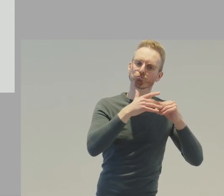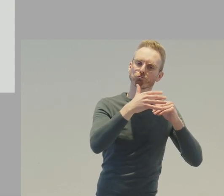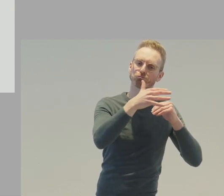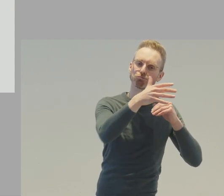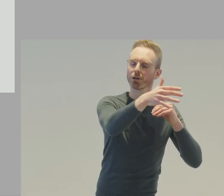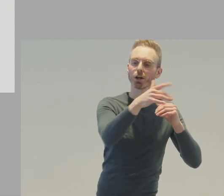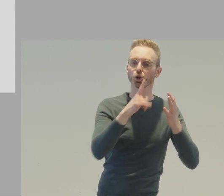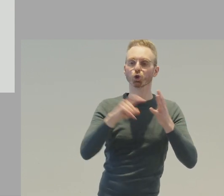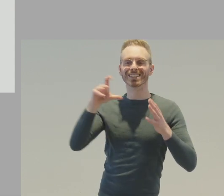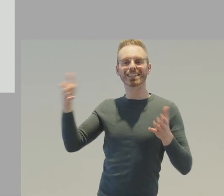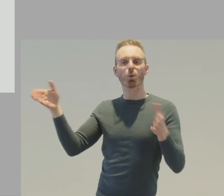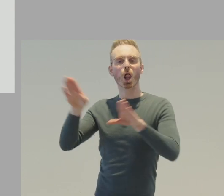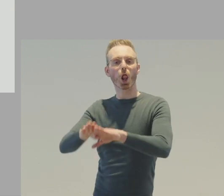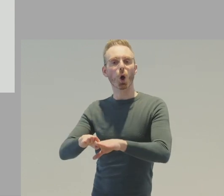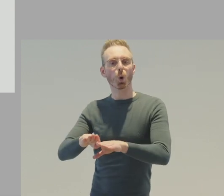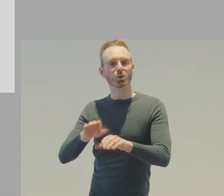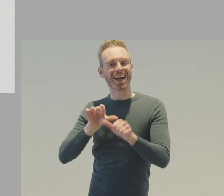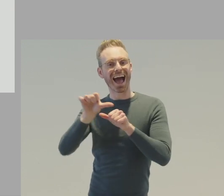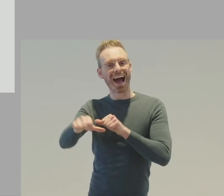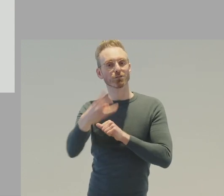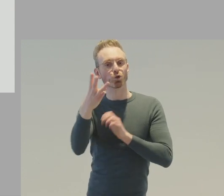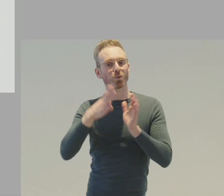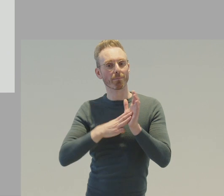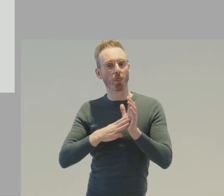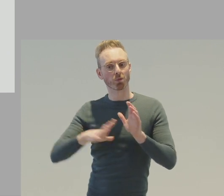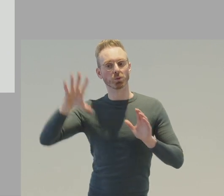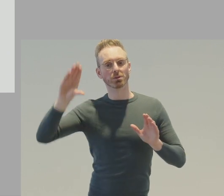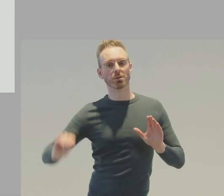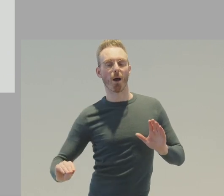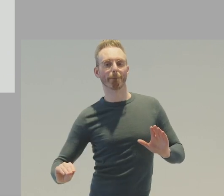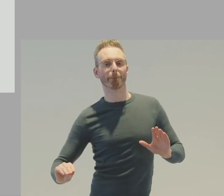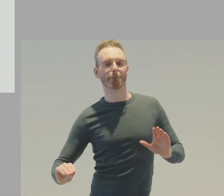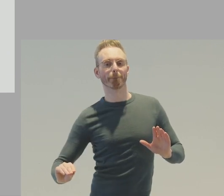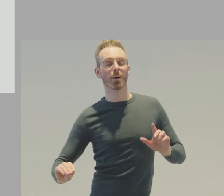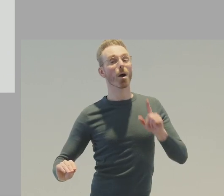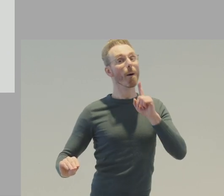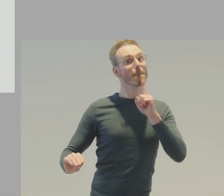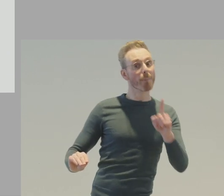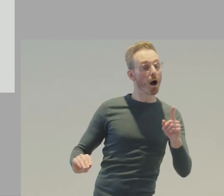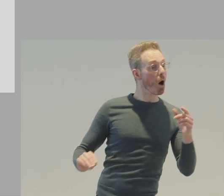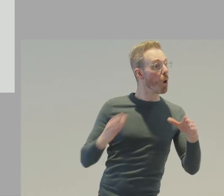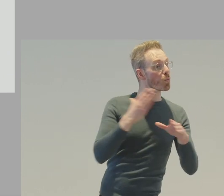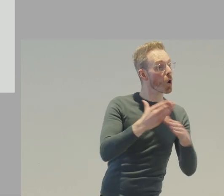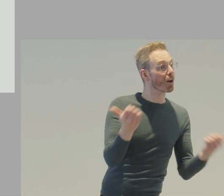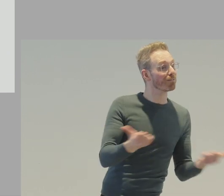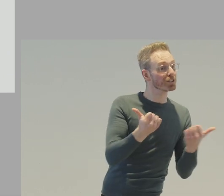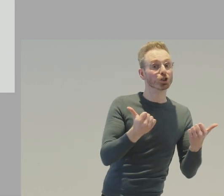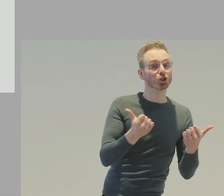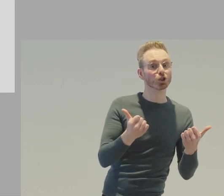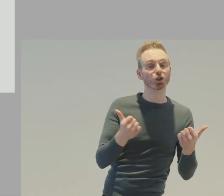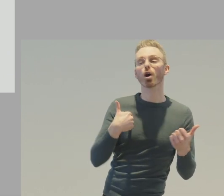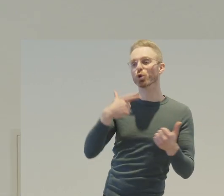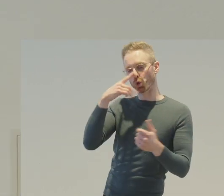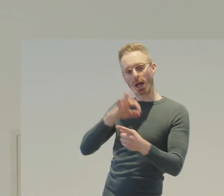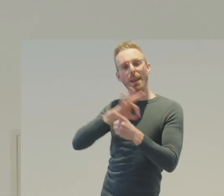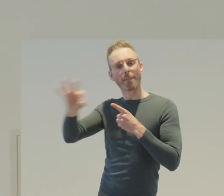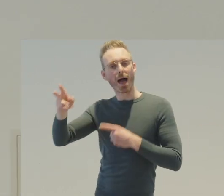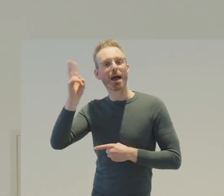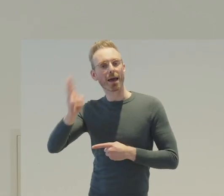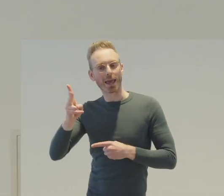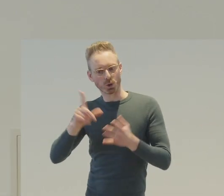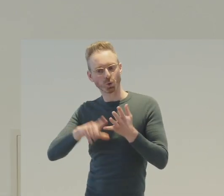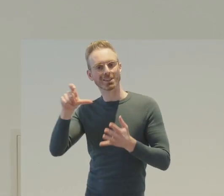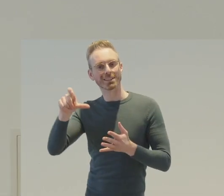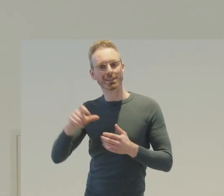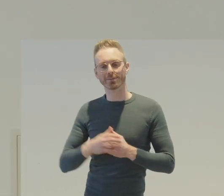because you can still reapply. Where this is relevant, if a theatre company is offering a job to a learning disabled actor, for example, who has been